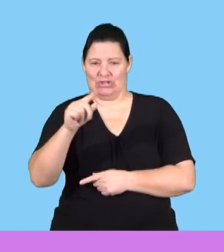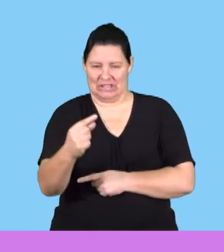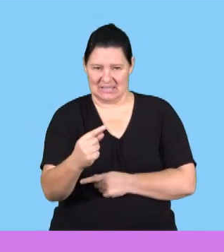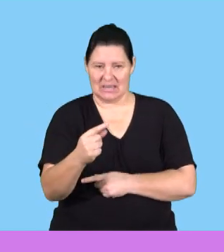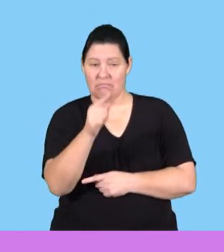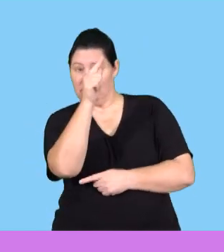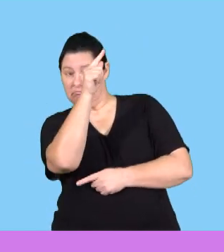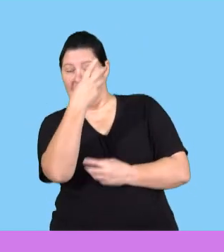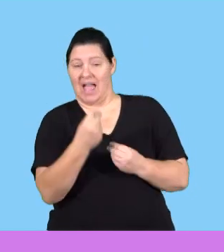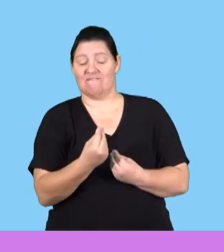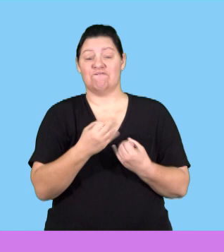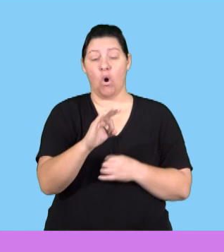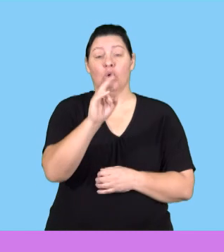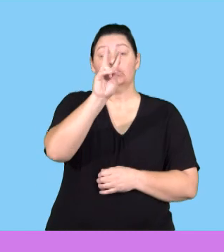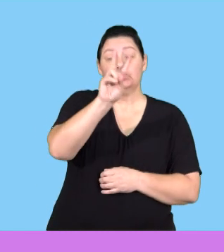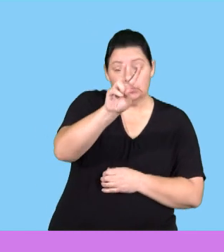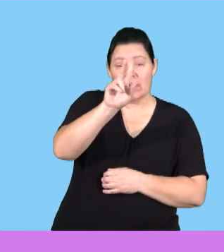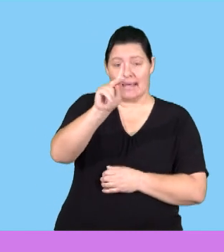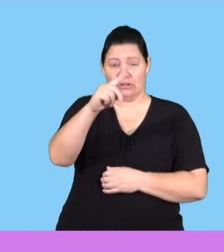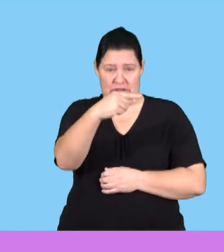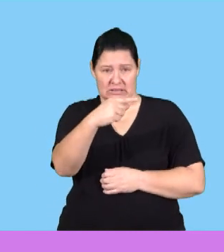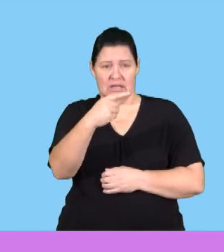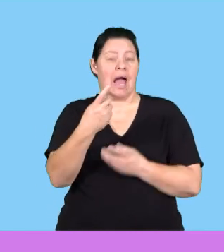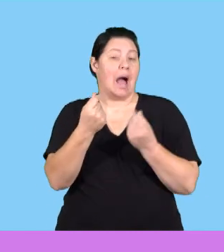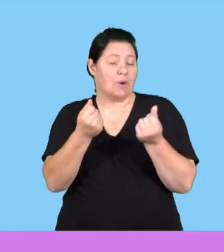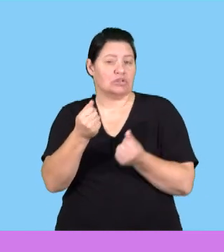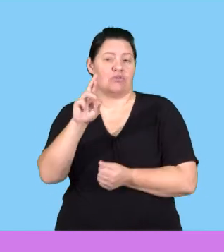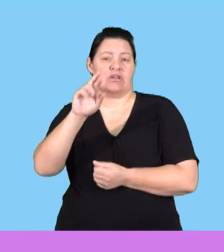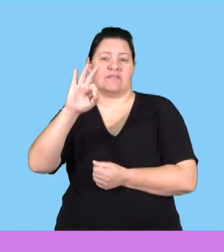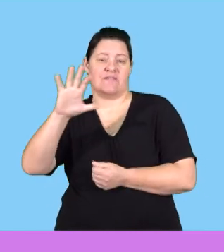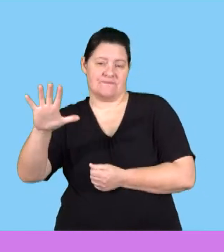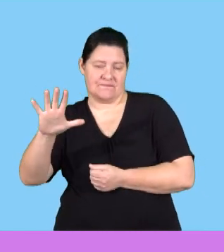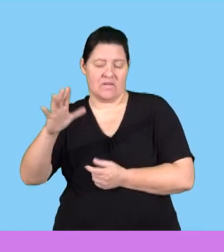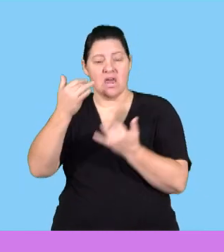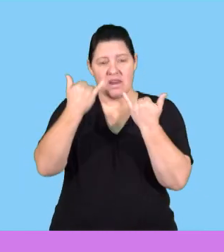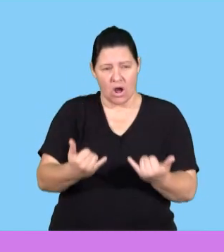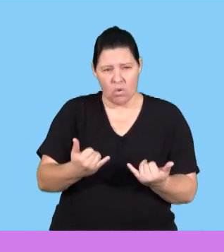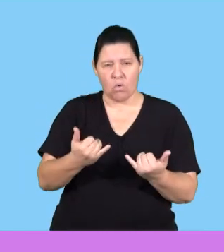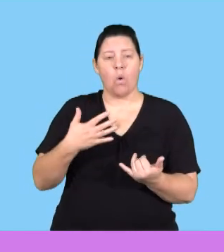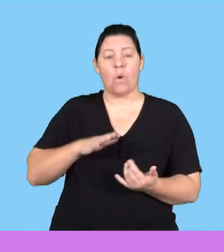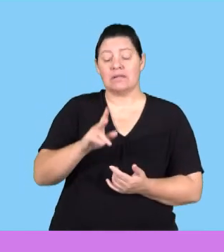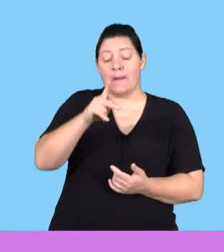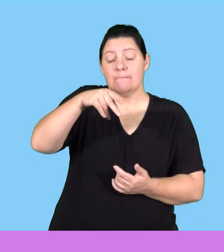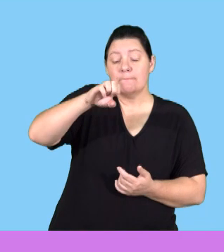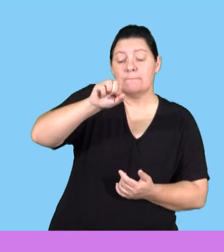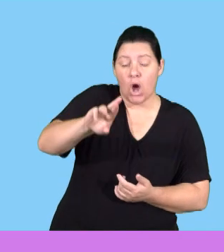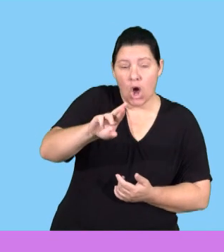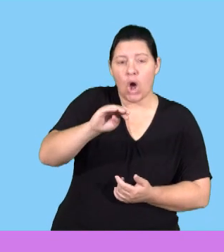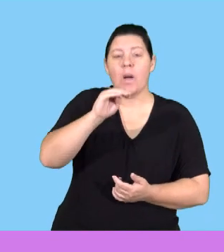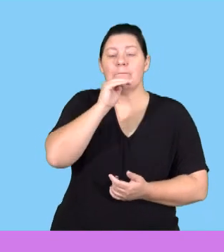cost and then we say per kilogram. The word per can as well